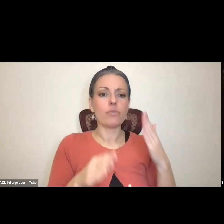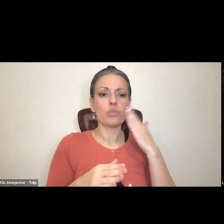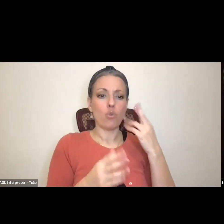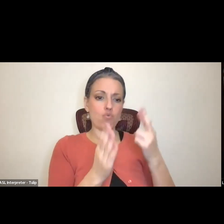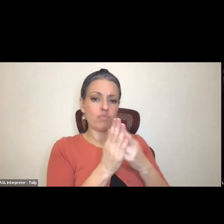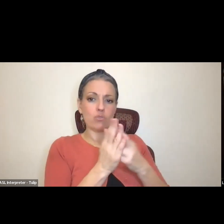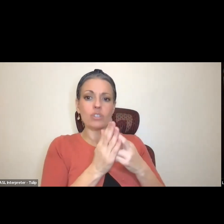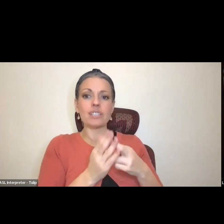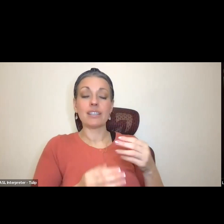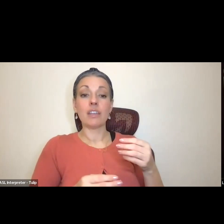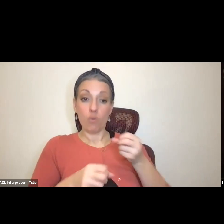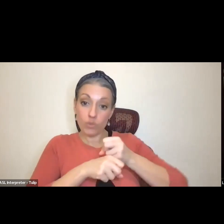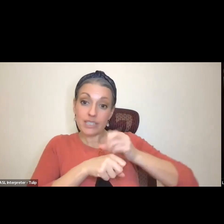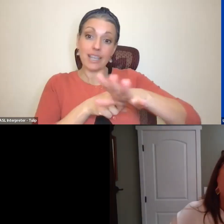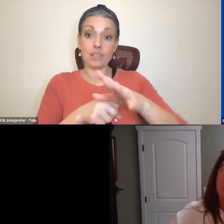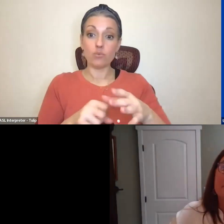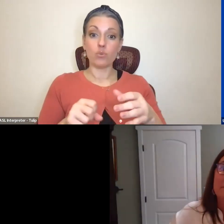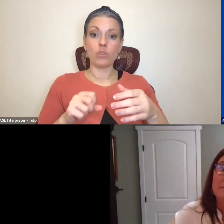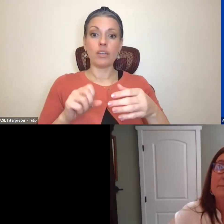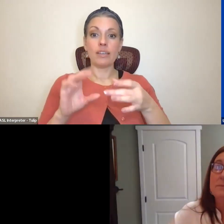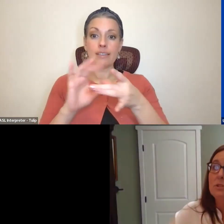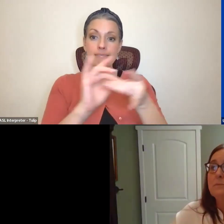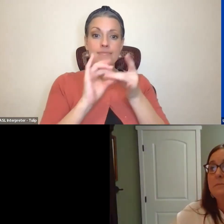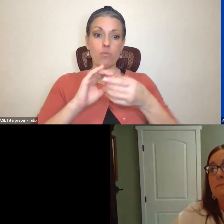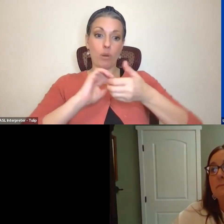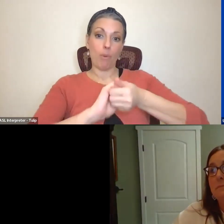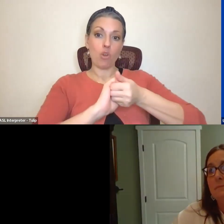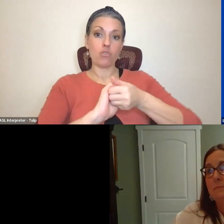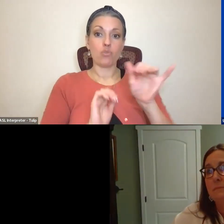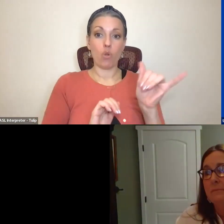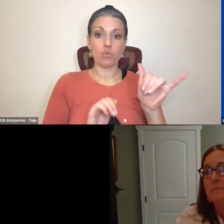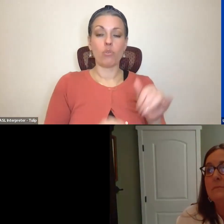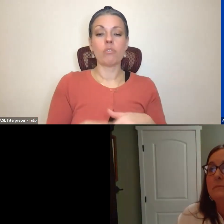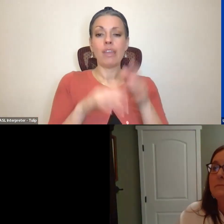and we'll be sure to send them out to our network partners as well. So important to take